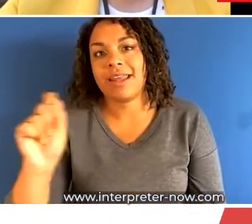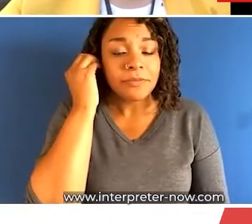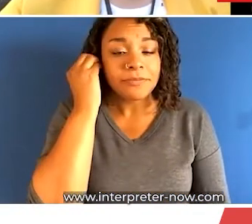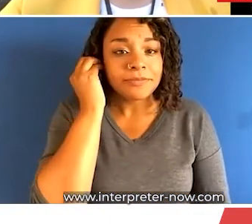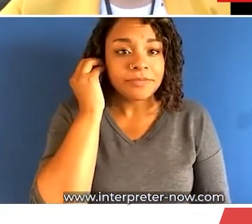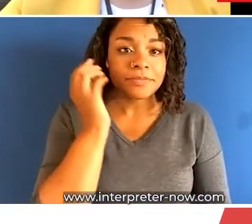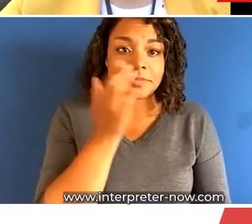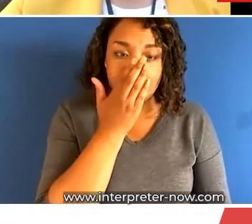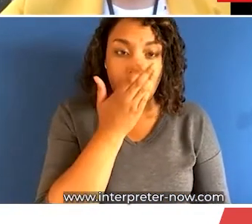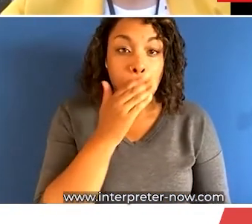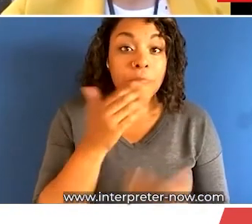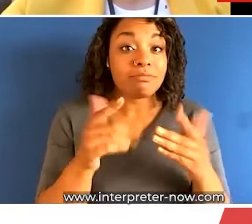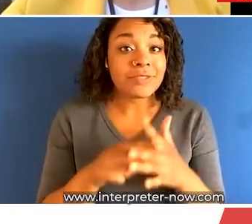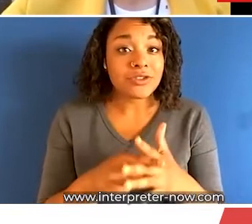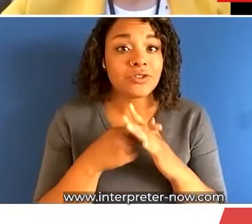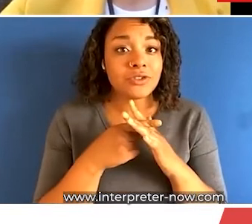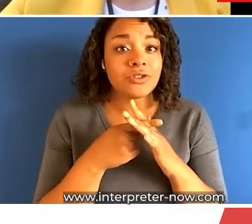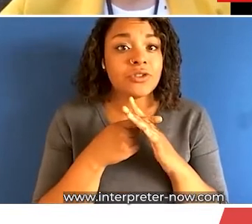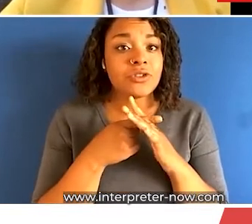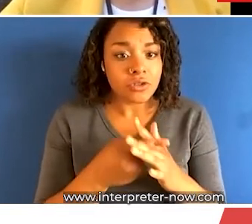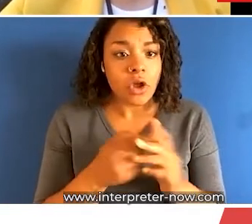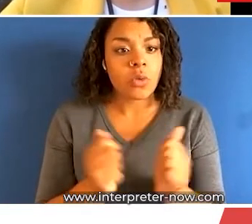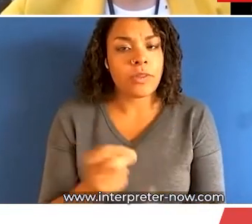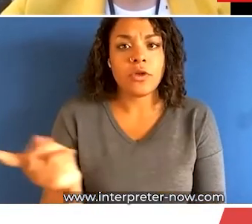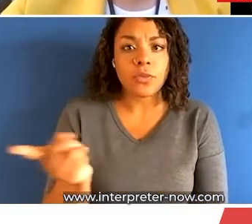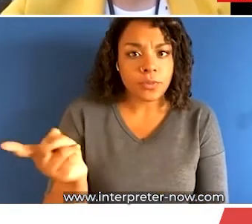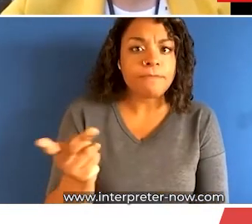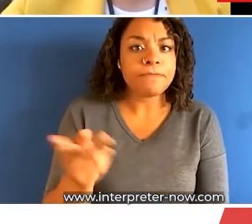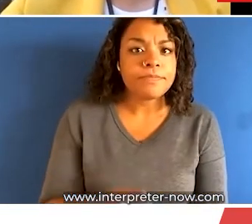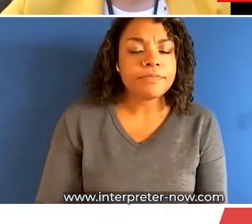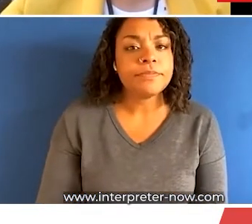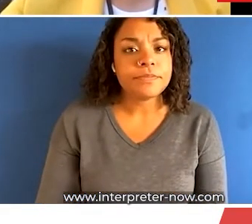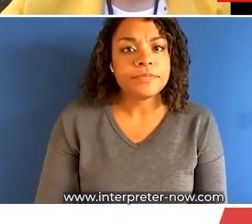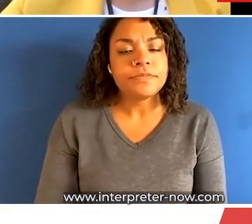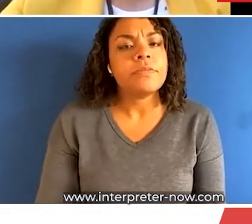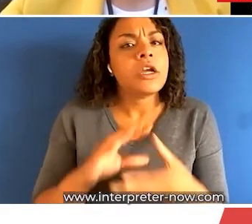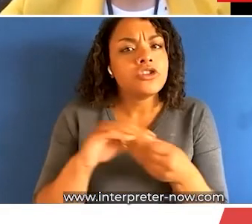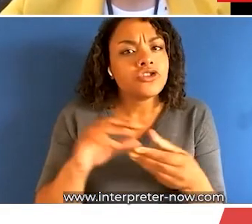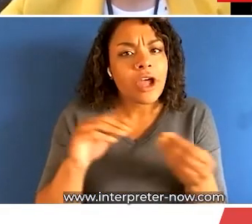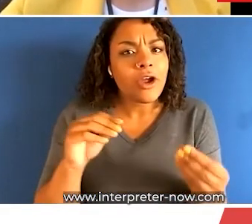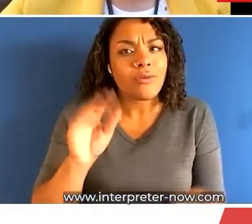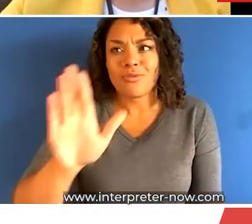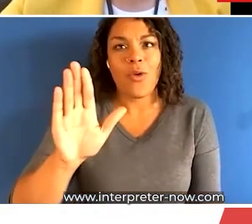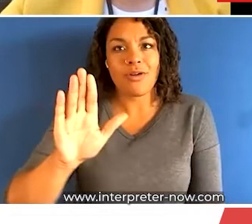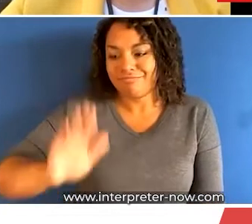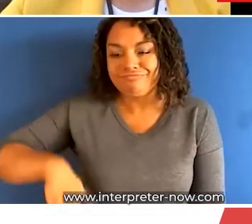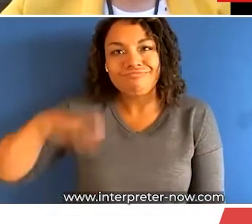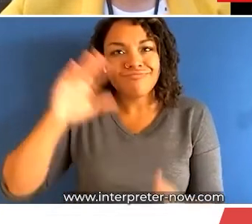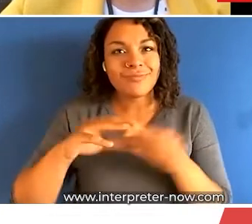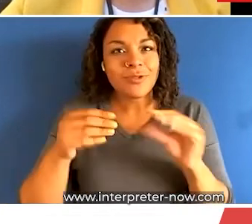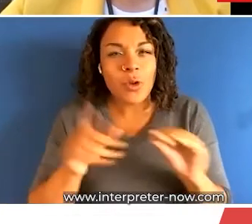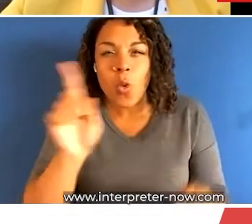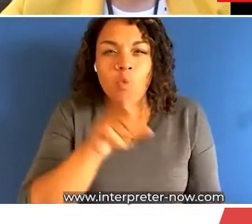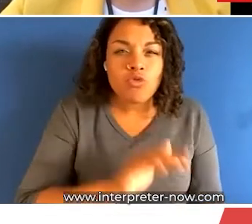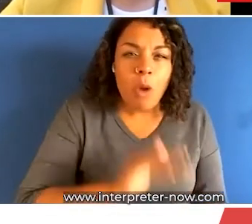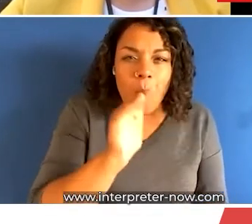interpreter-now.com. Let's start with you both. And if you could share a bit about your story, where you grew up and how you came to